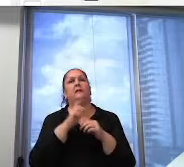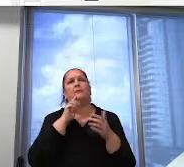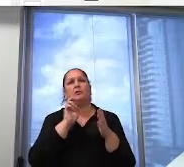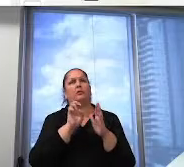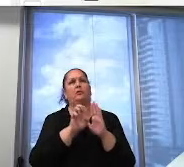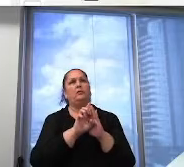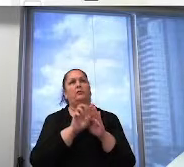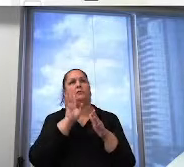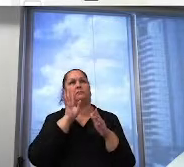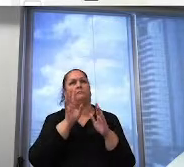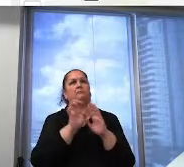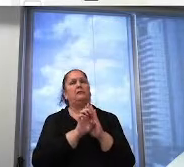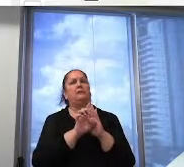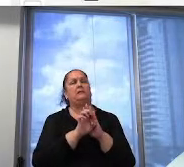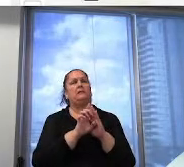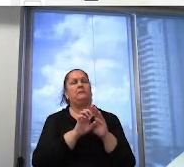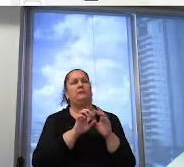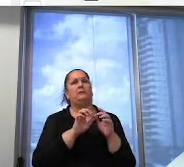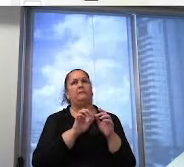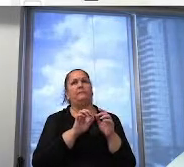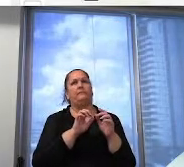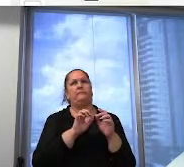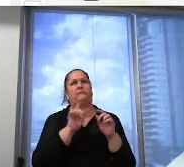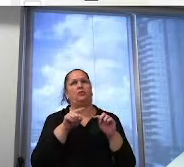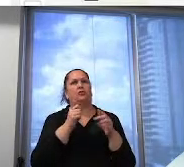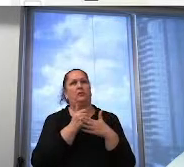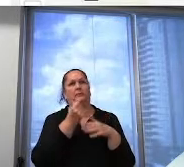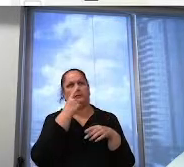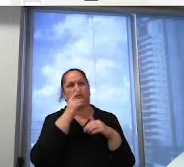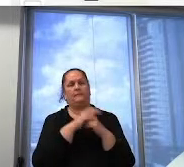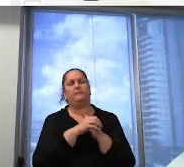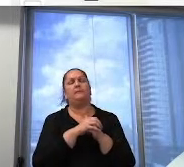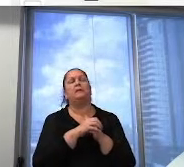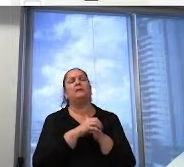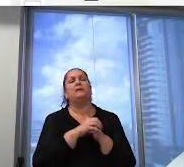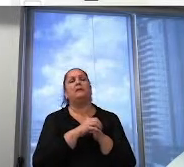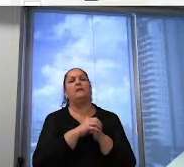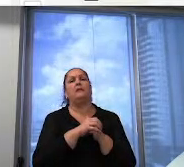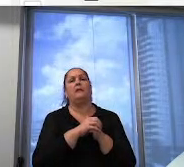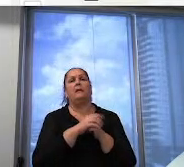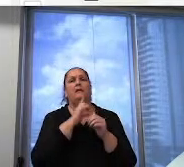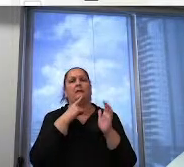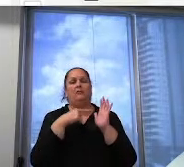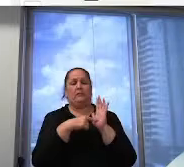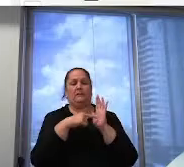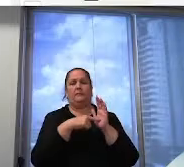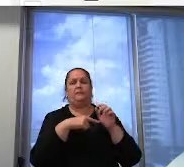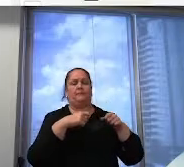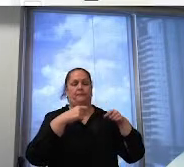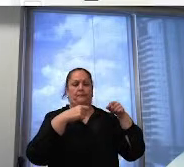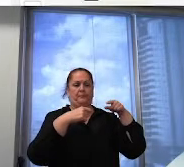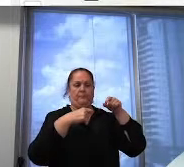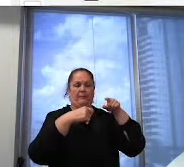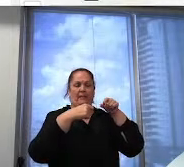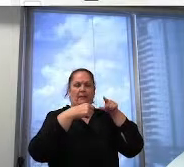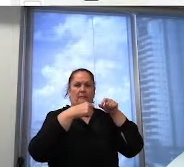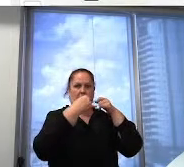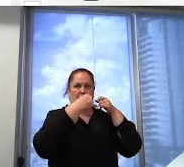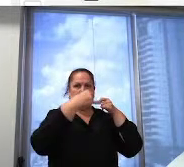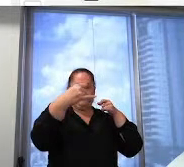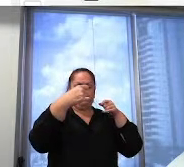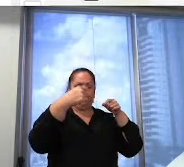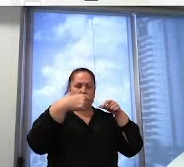I'll start with saying I'm going to use an example just to help you with understand. Yeah. Okay. Let's say that a transmission